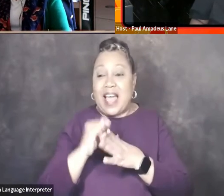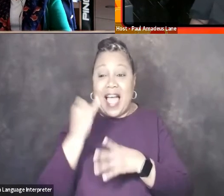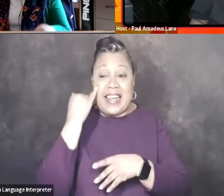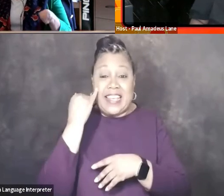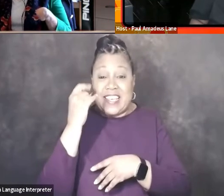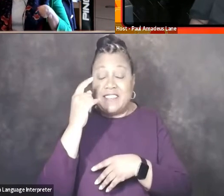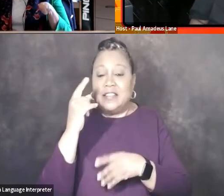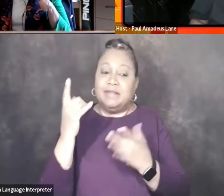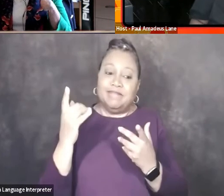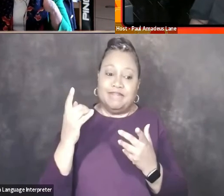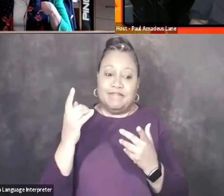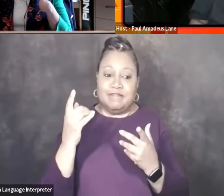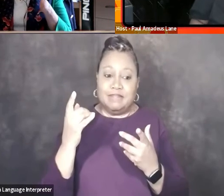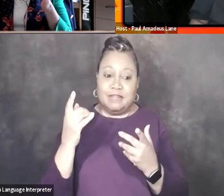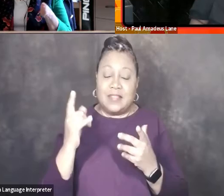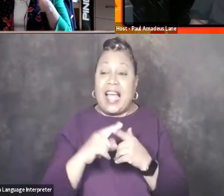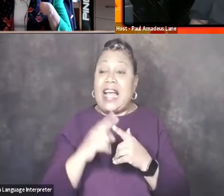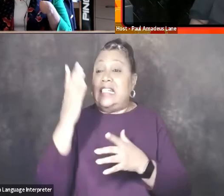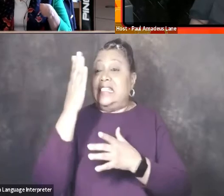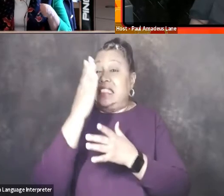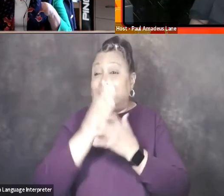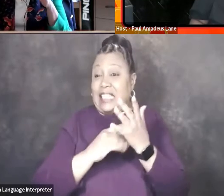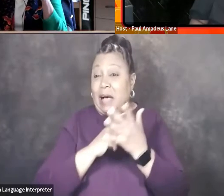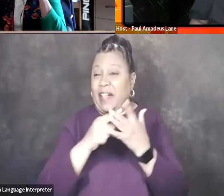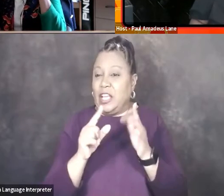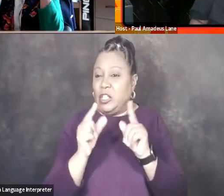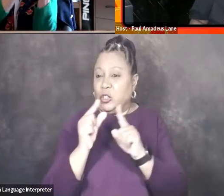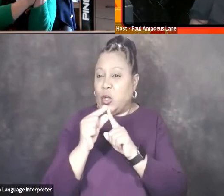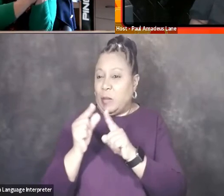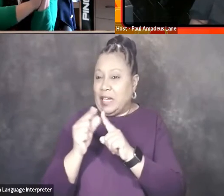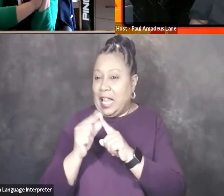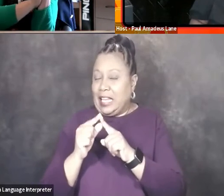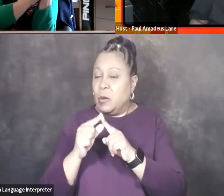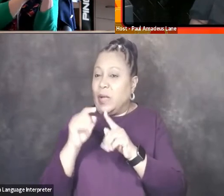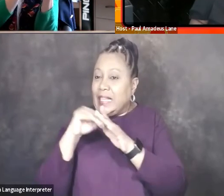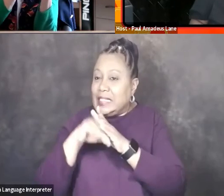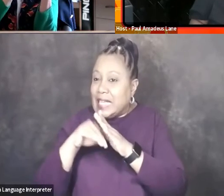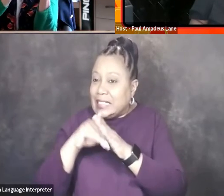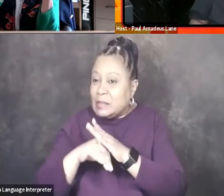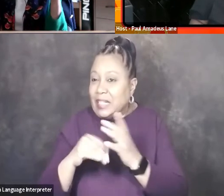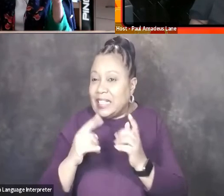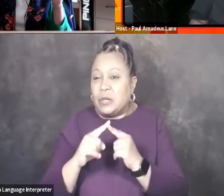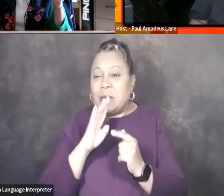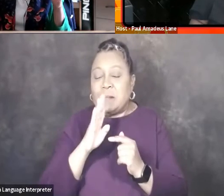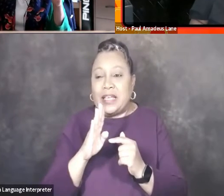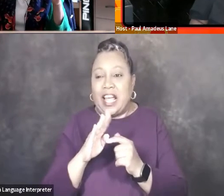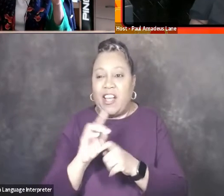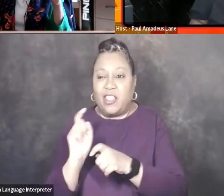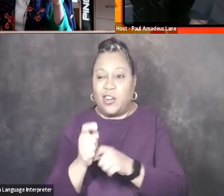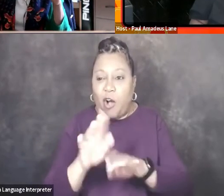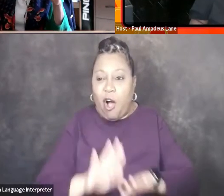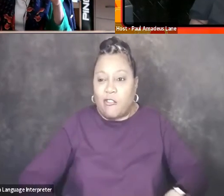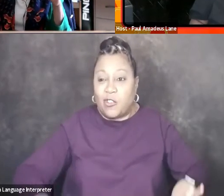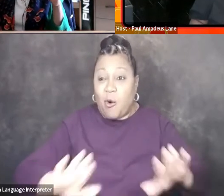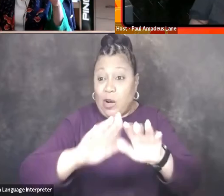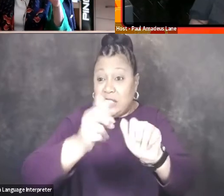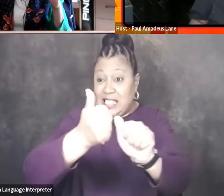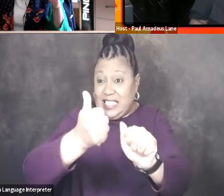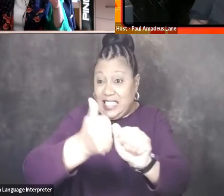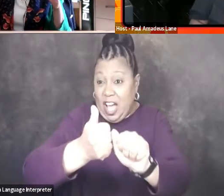you're some of the terminology with accessibility would be the golf course